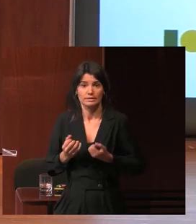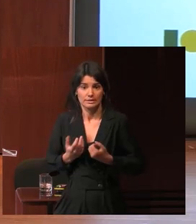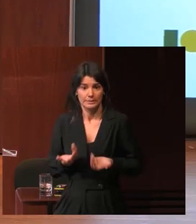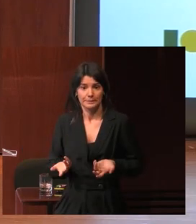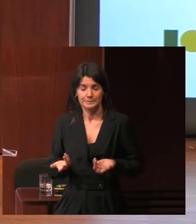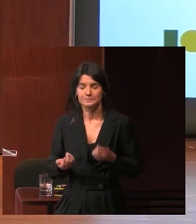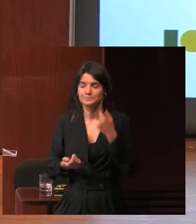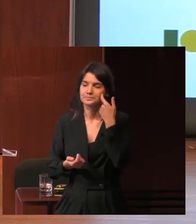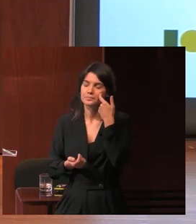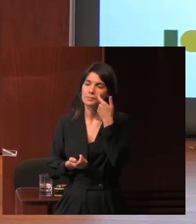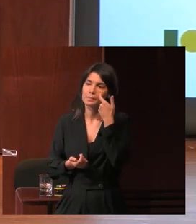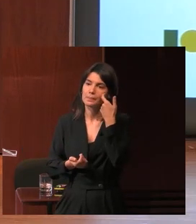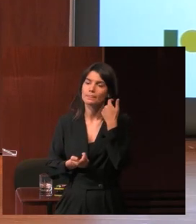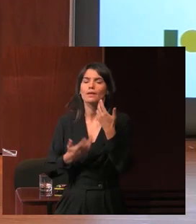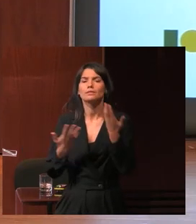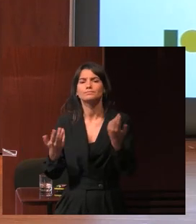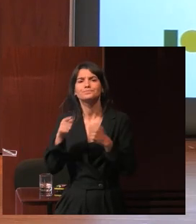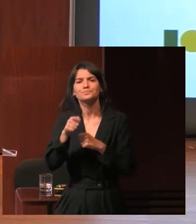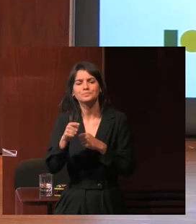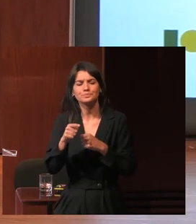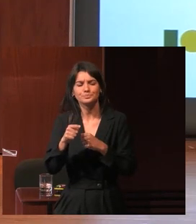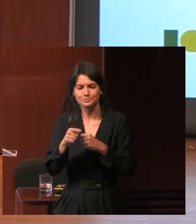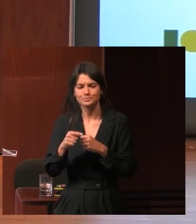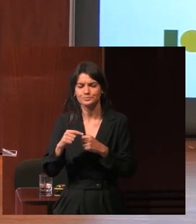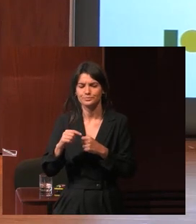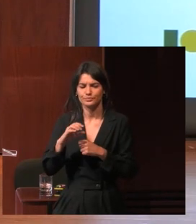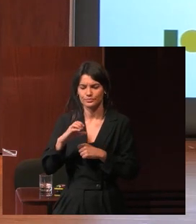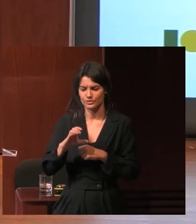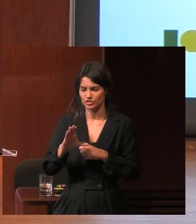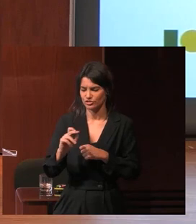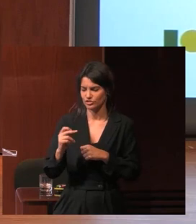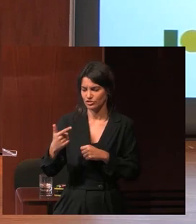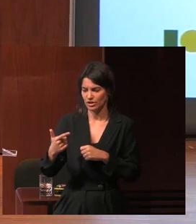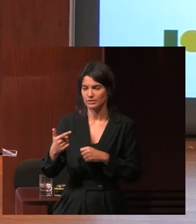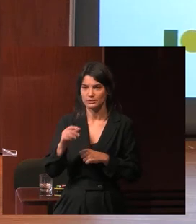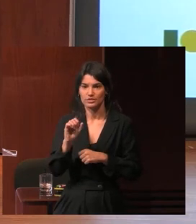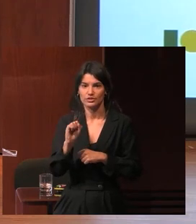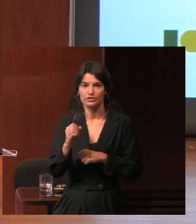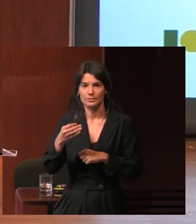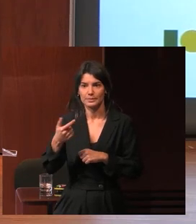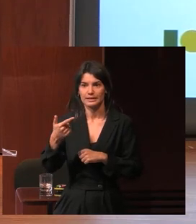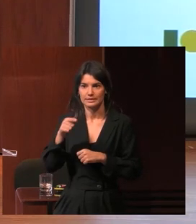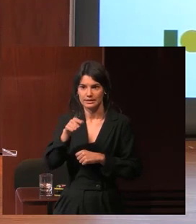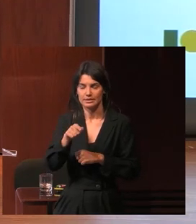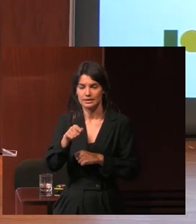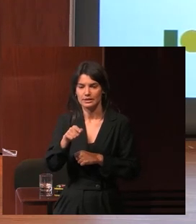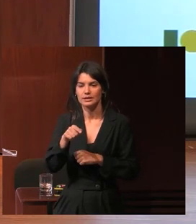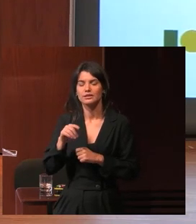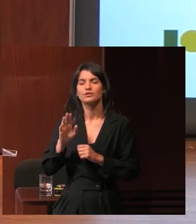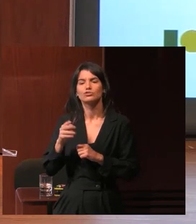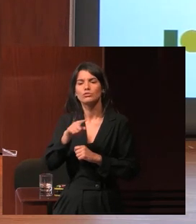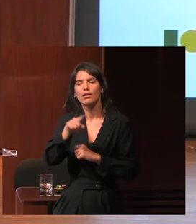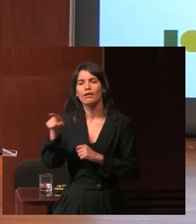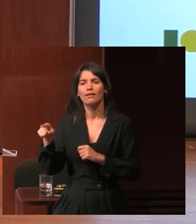ChatGPT, who has already asked ChatGPT for their curriculum